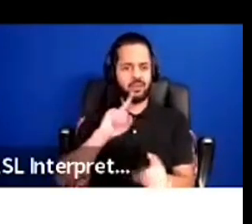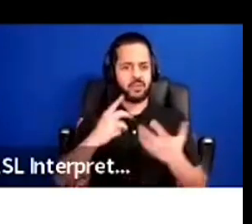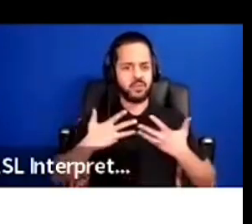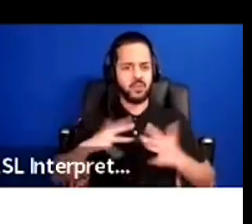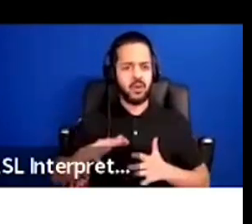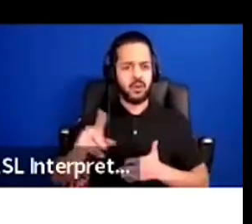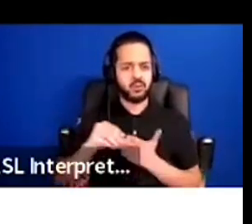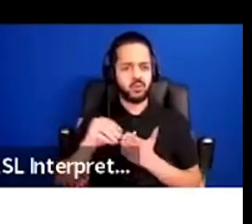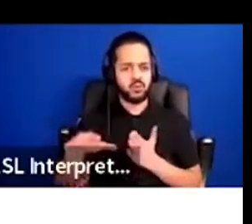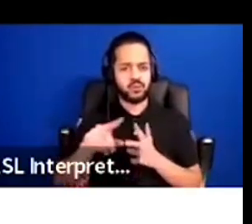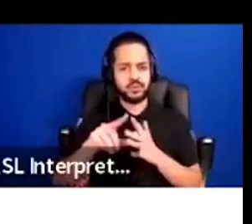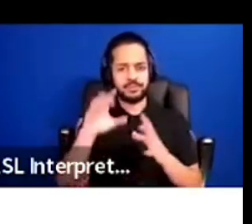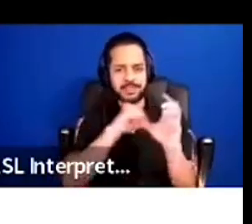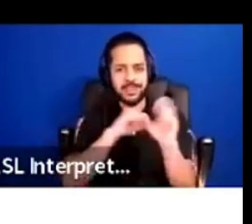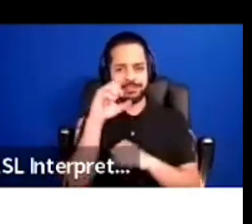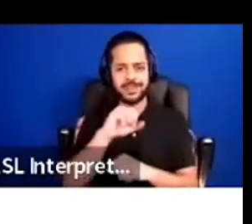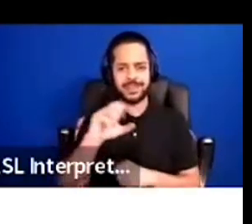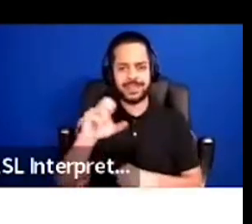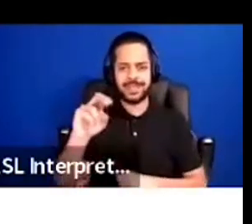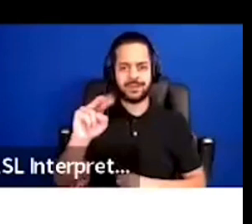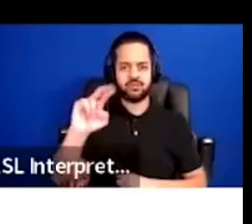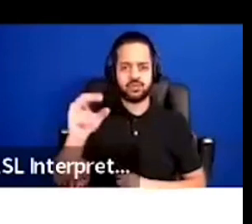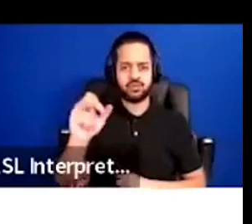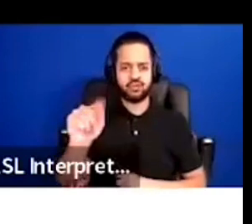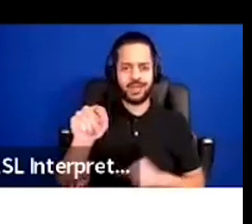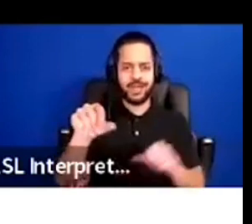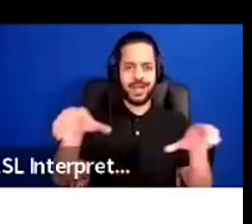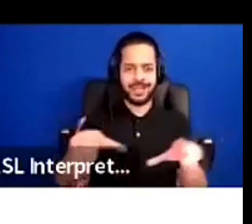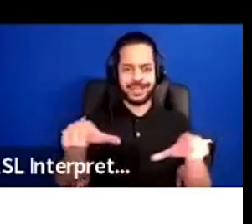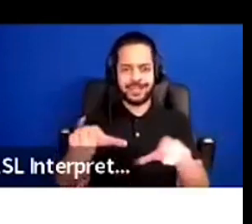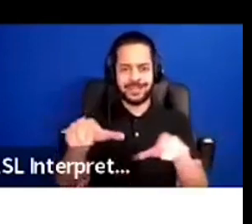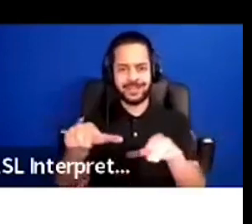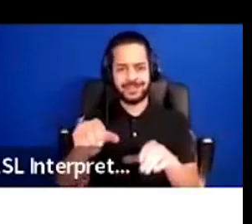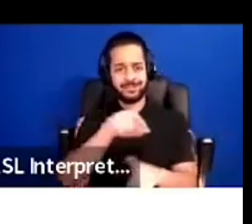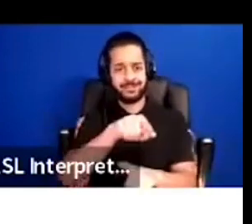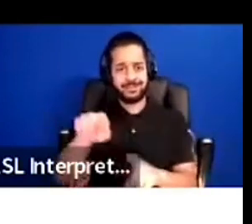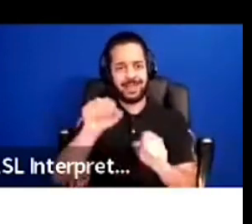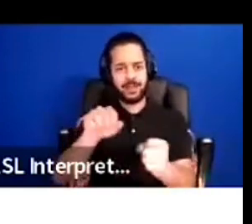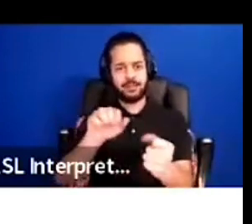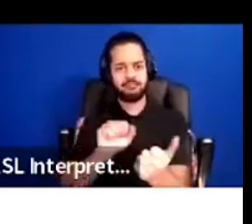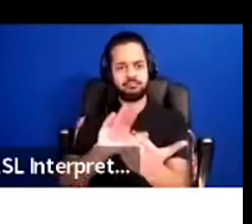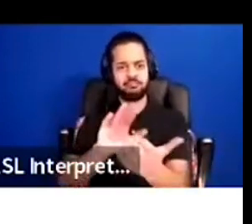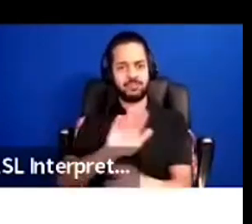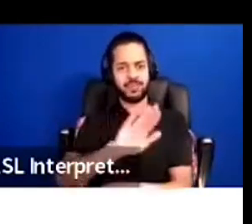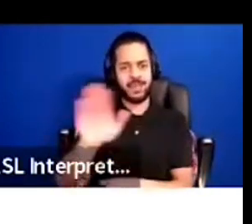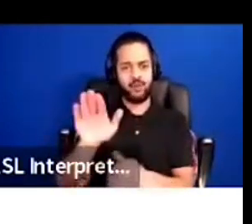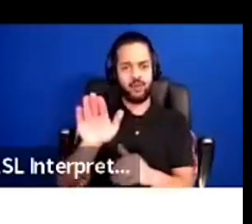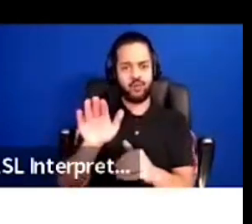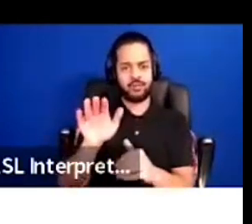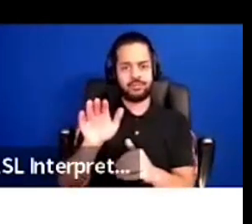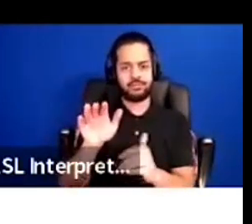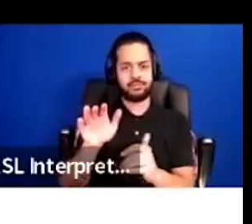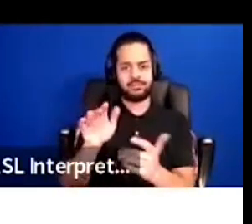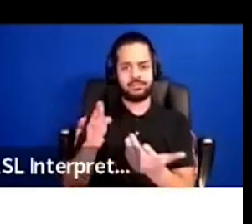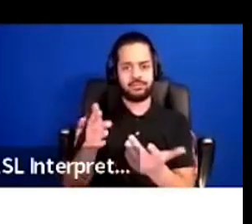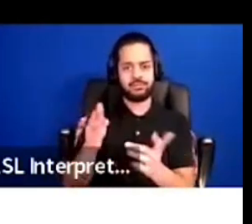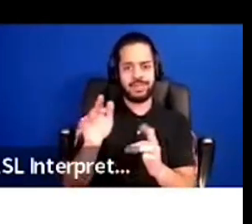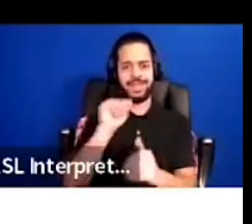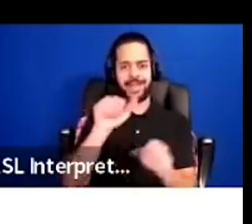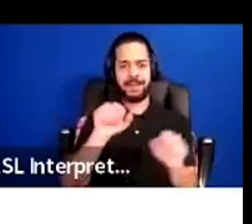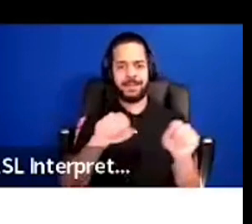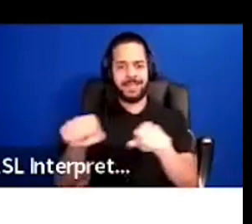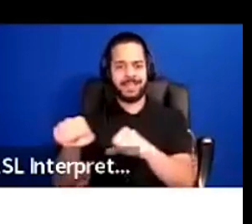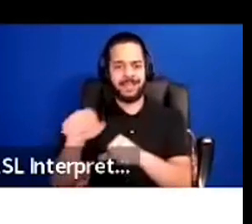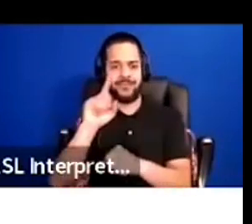to address, their deficit in reading, and that really